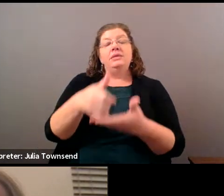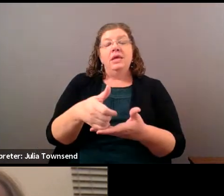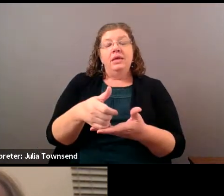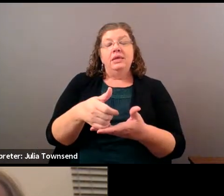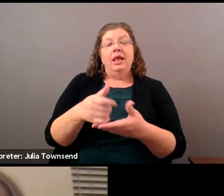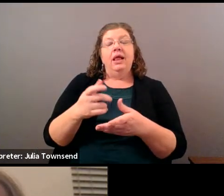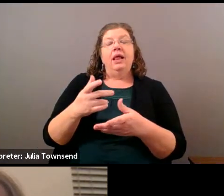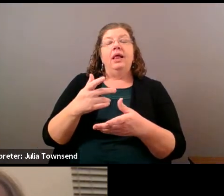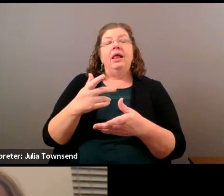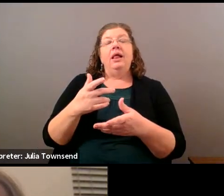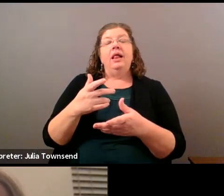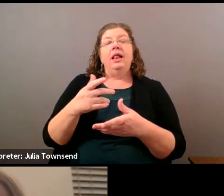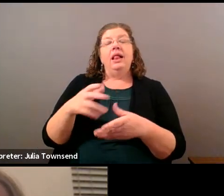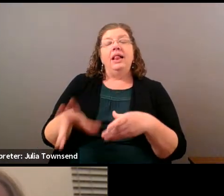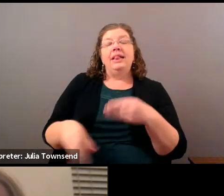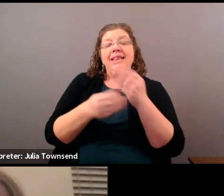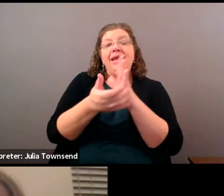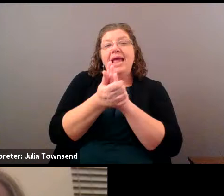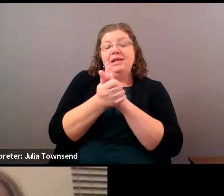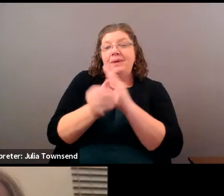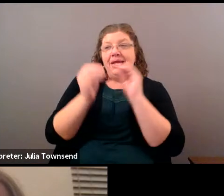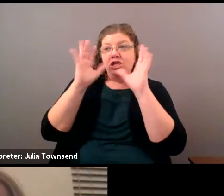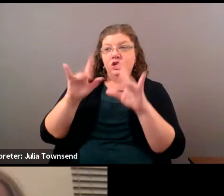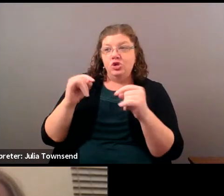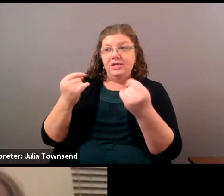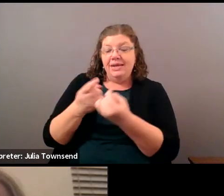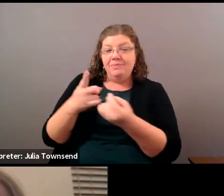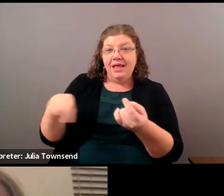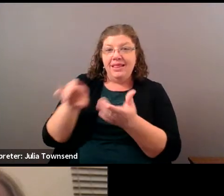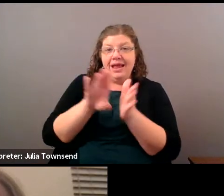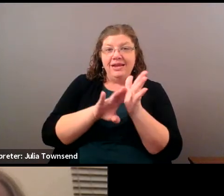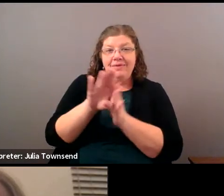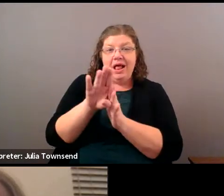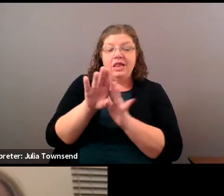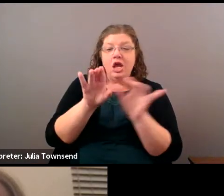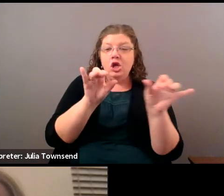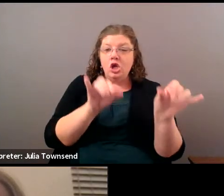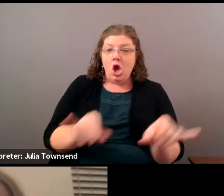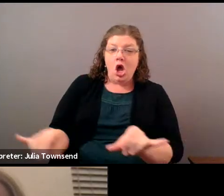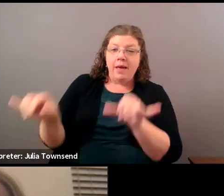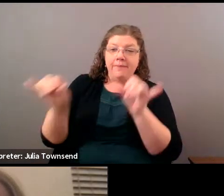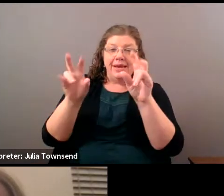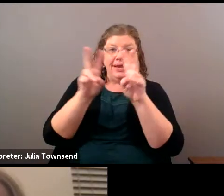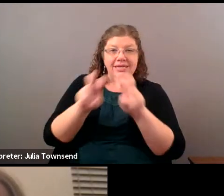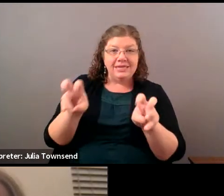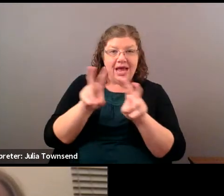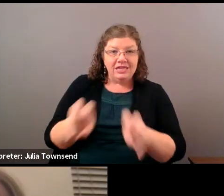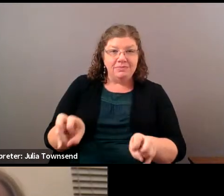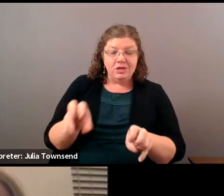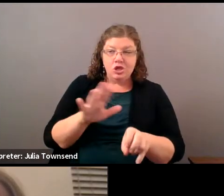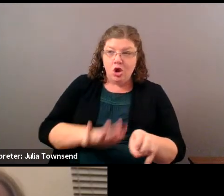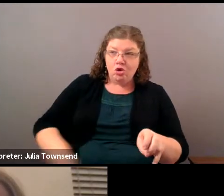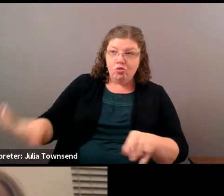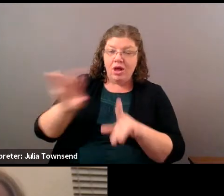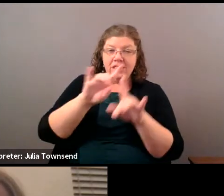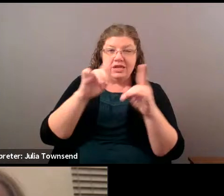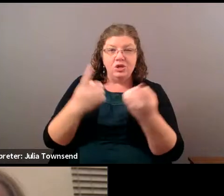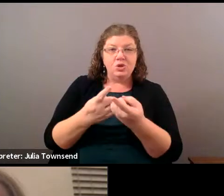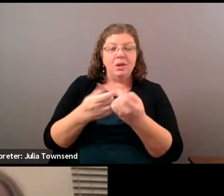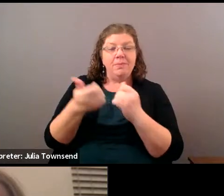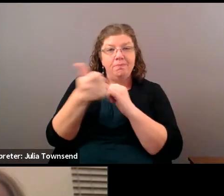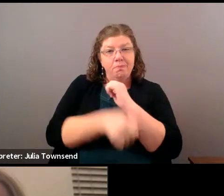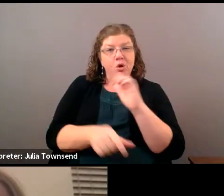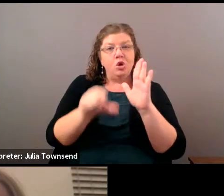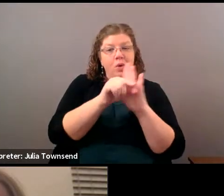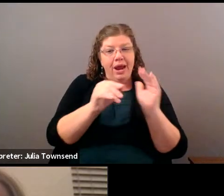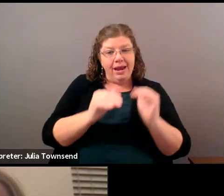to teacher teams as they develop common assessments across the district, 2 per grade level. And of